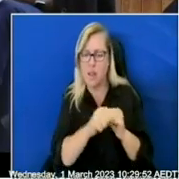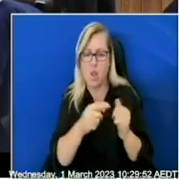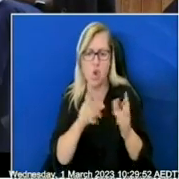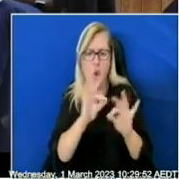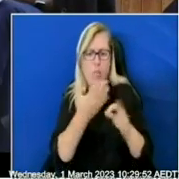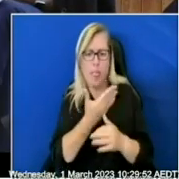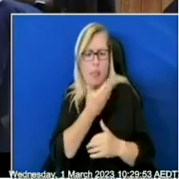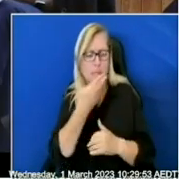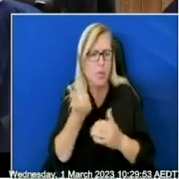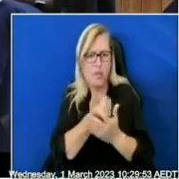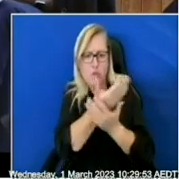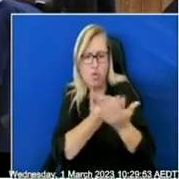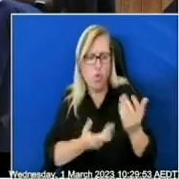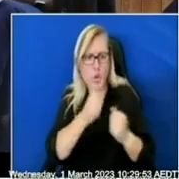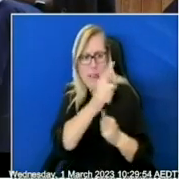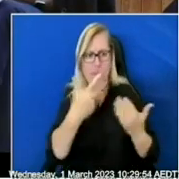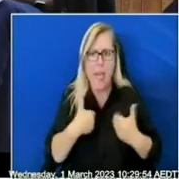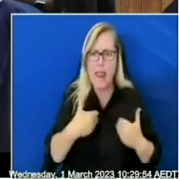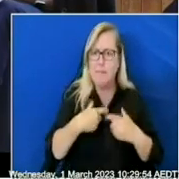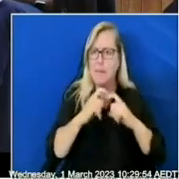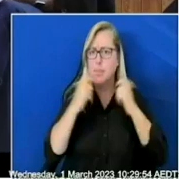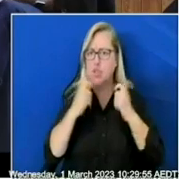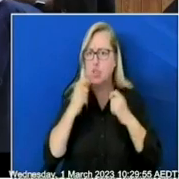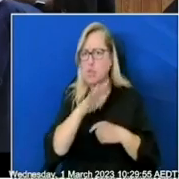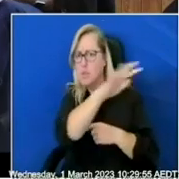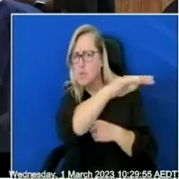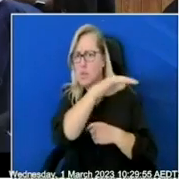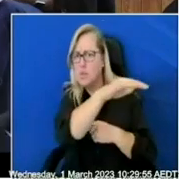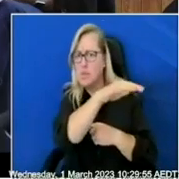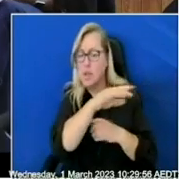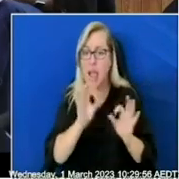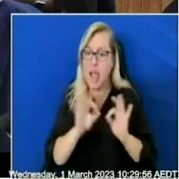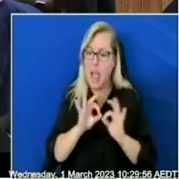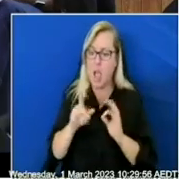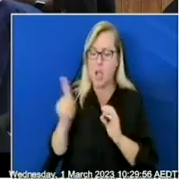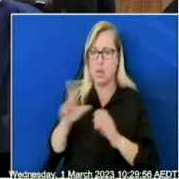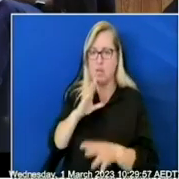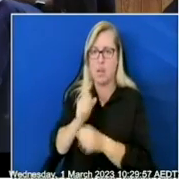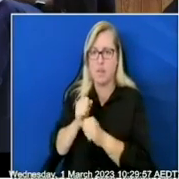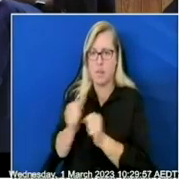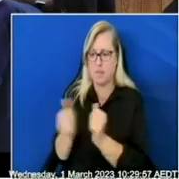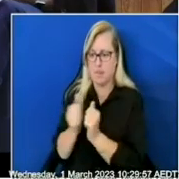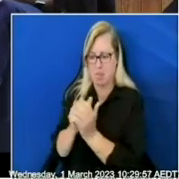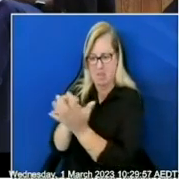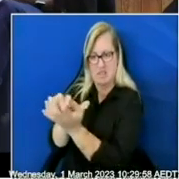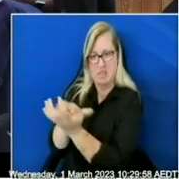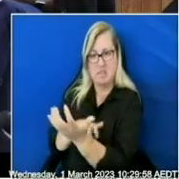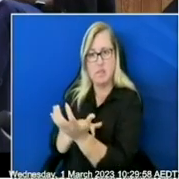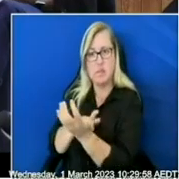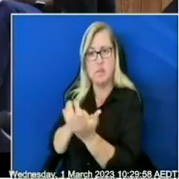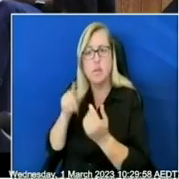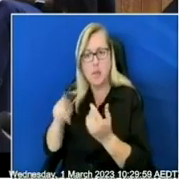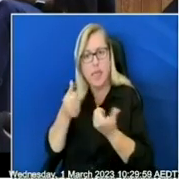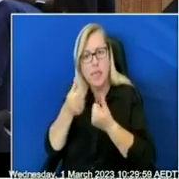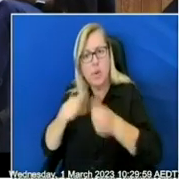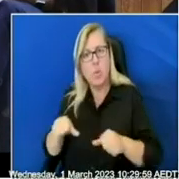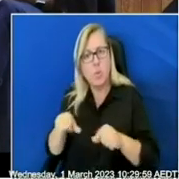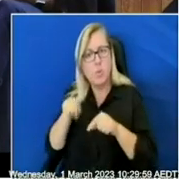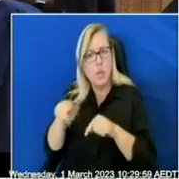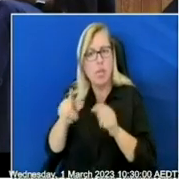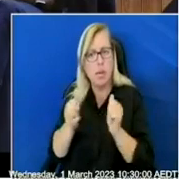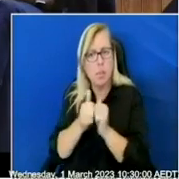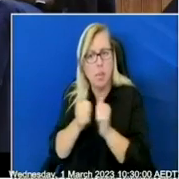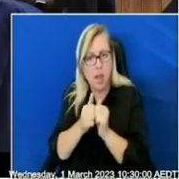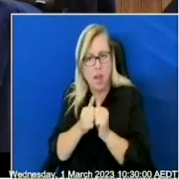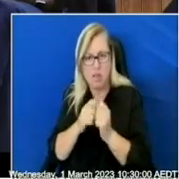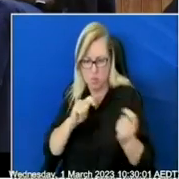paper that government and that protection board used to change their identity and who